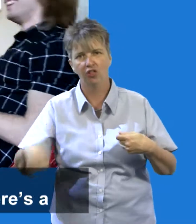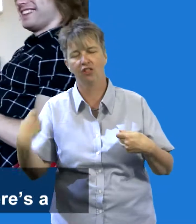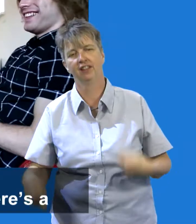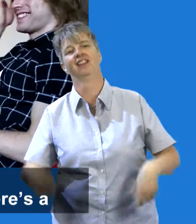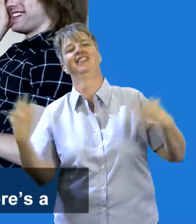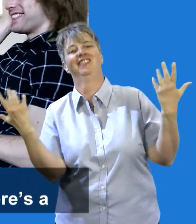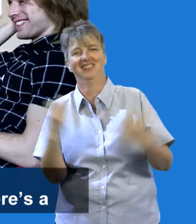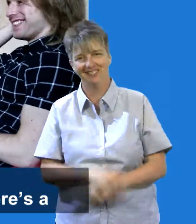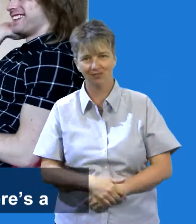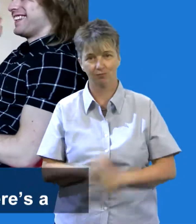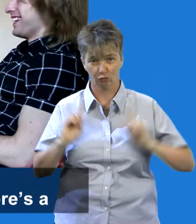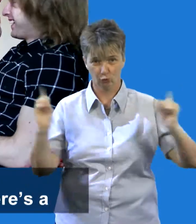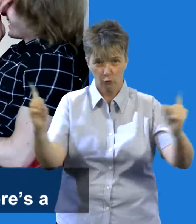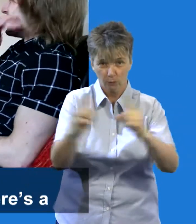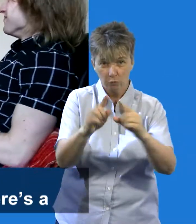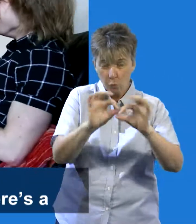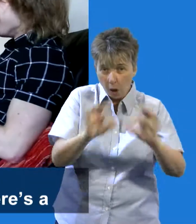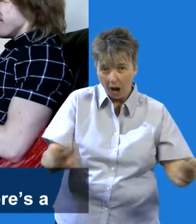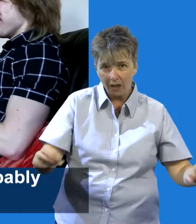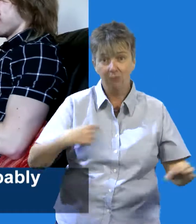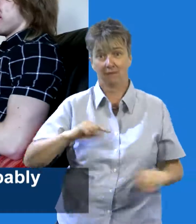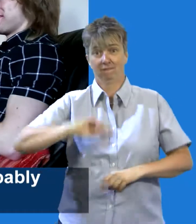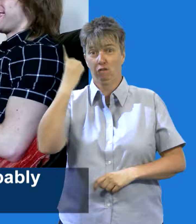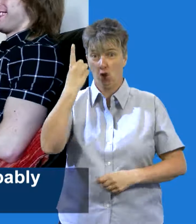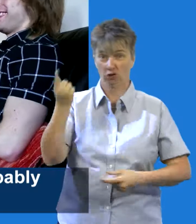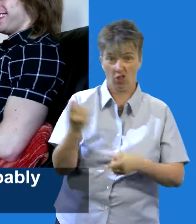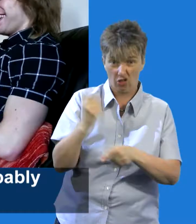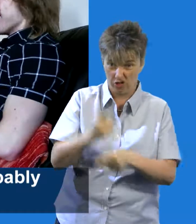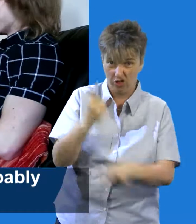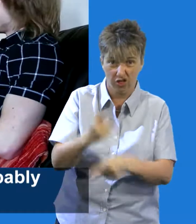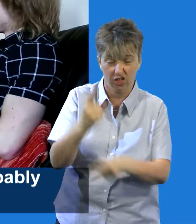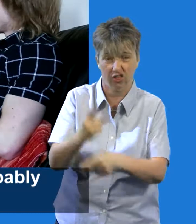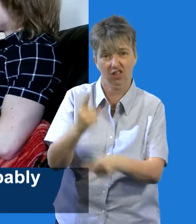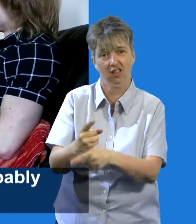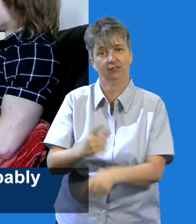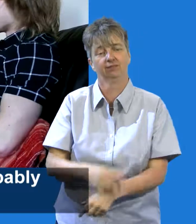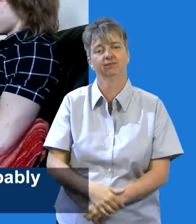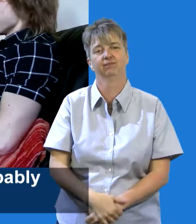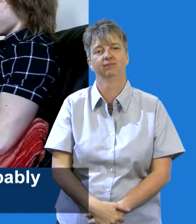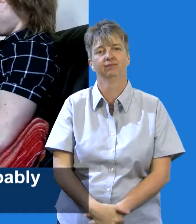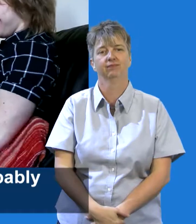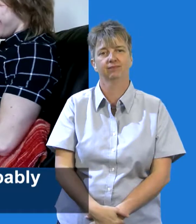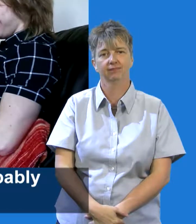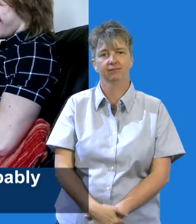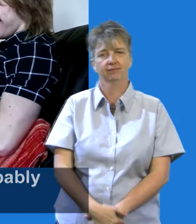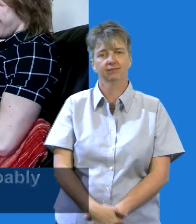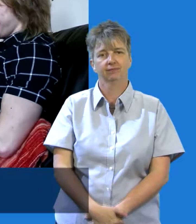verbal diarrhoea quite a lot, because if there's a silence in the room, I'll probably be the one to break it.